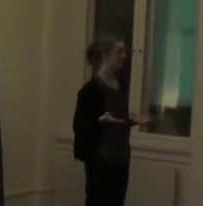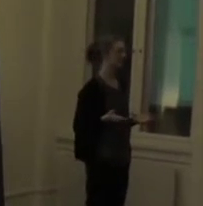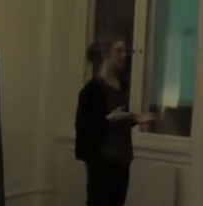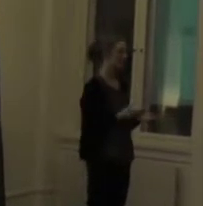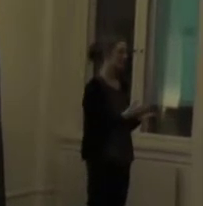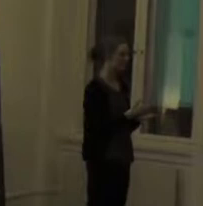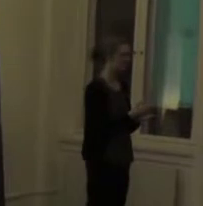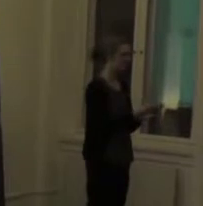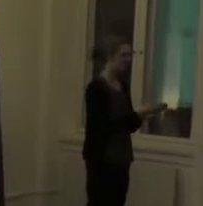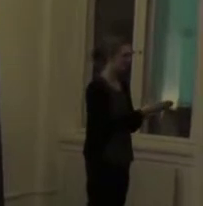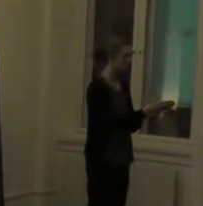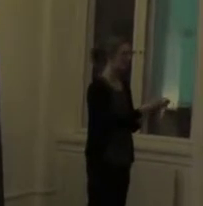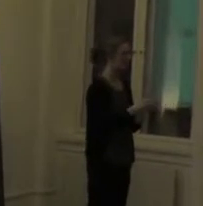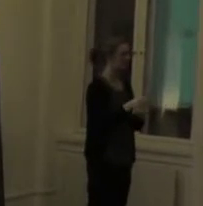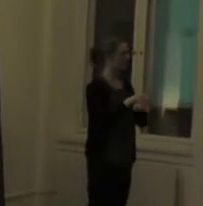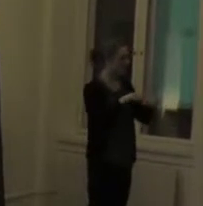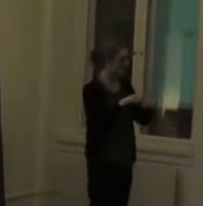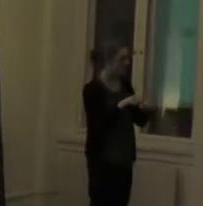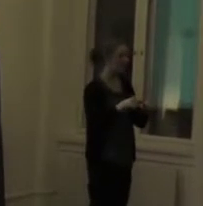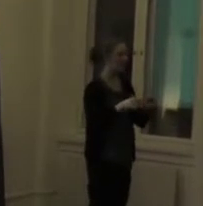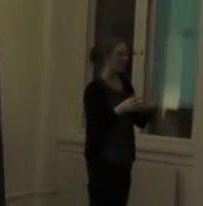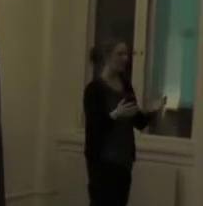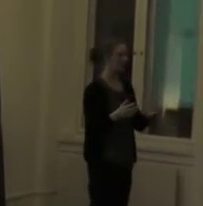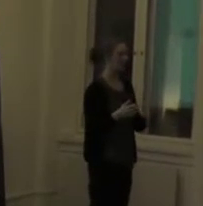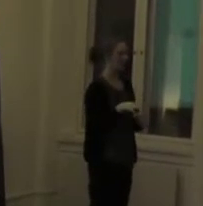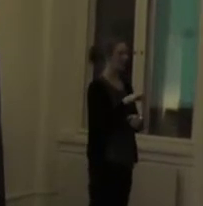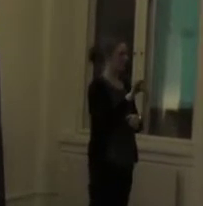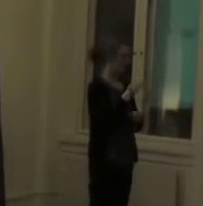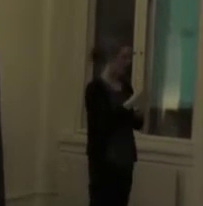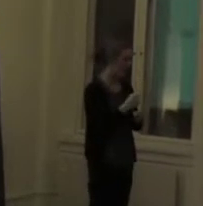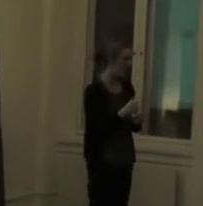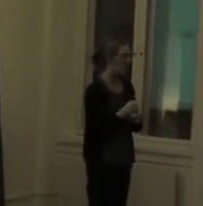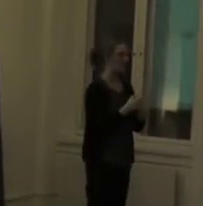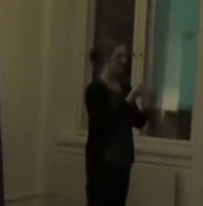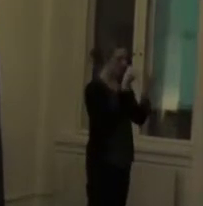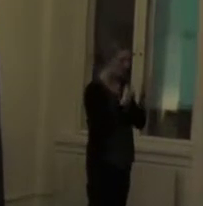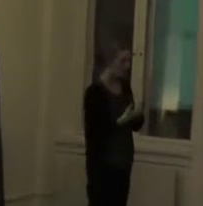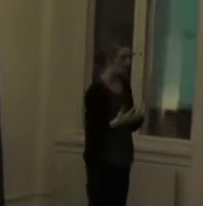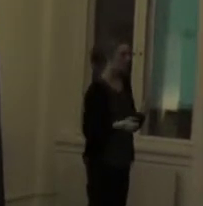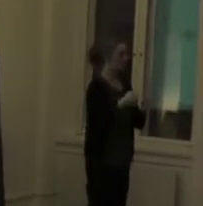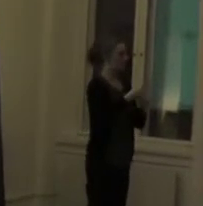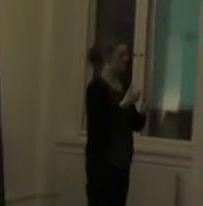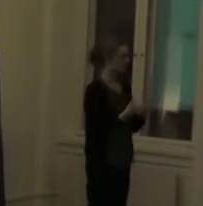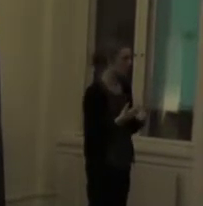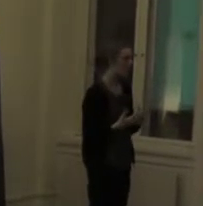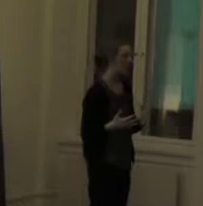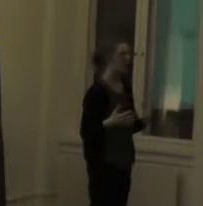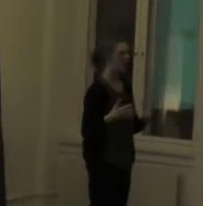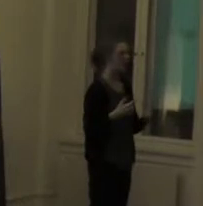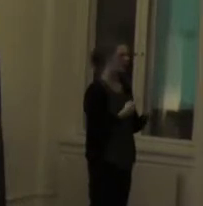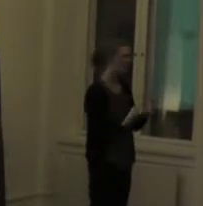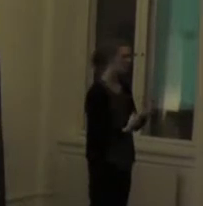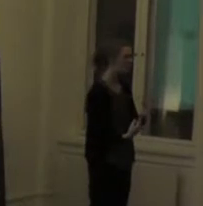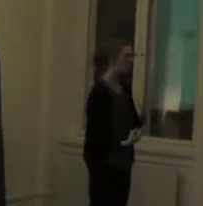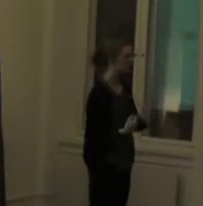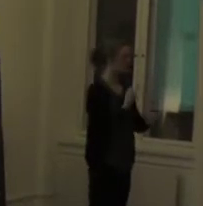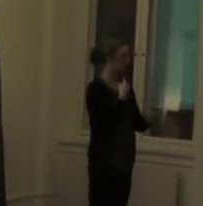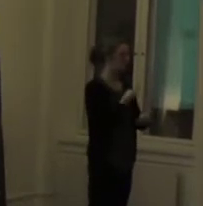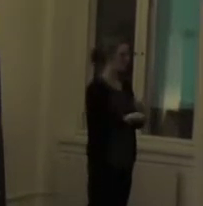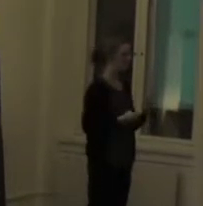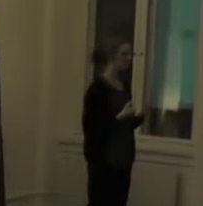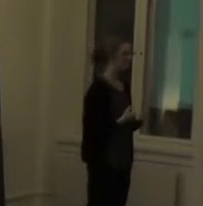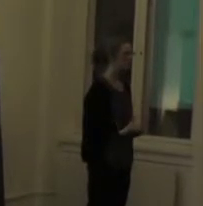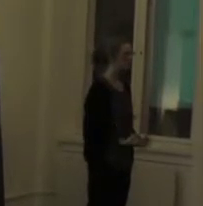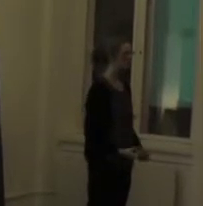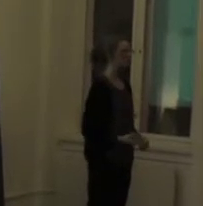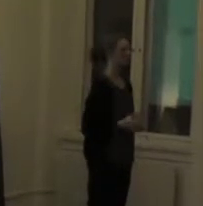the residency, finding a work, learning the language, establishing a network. So the whole thing is like